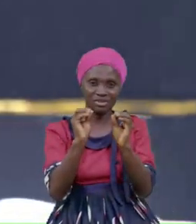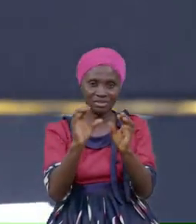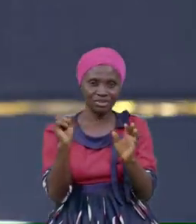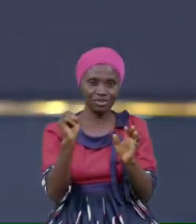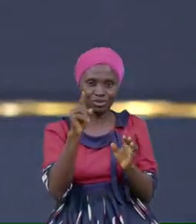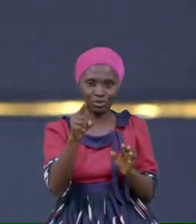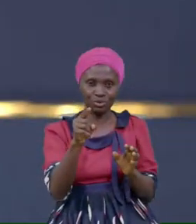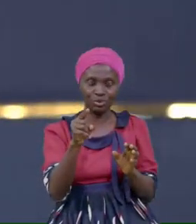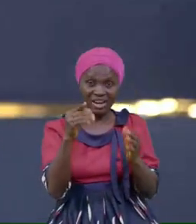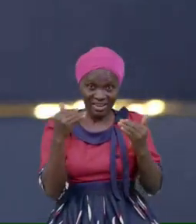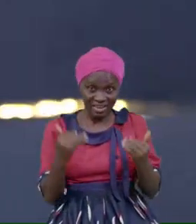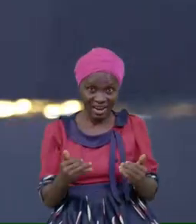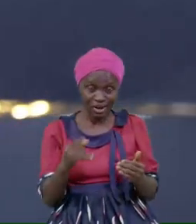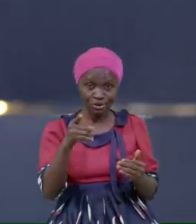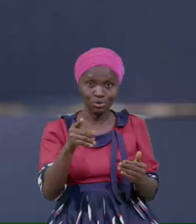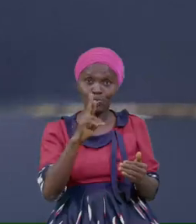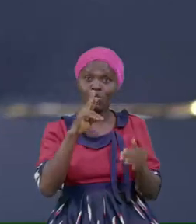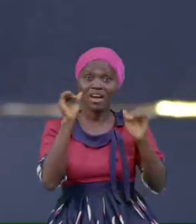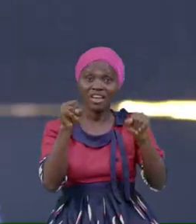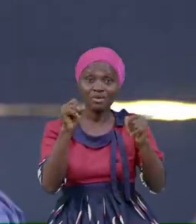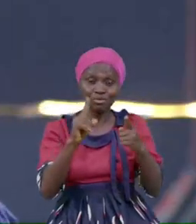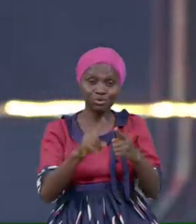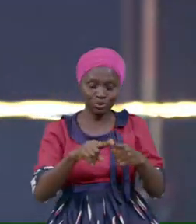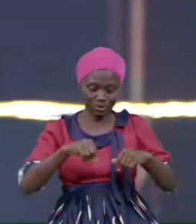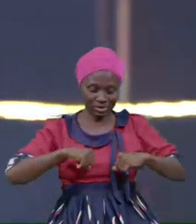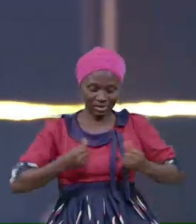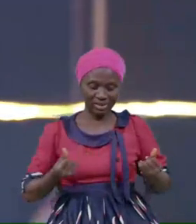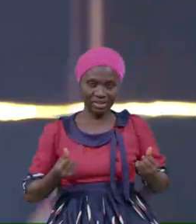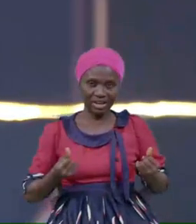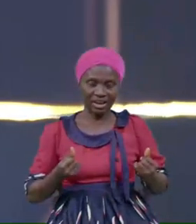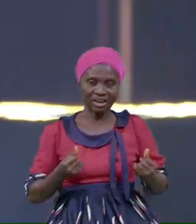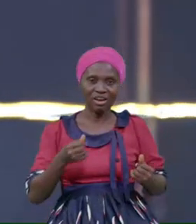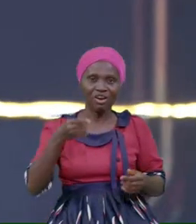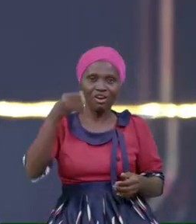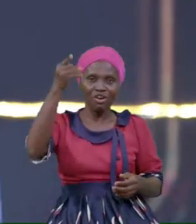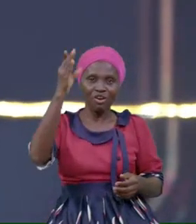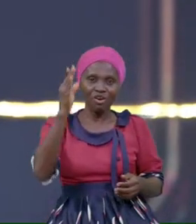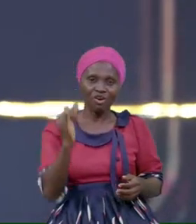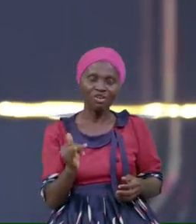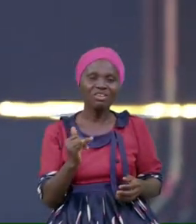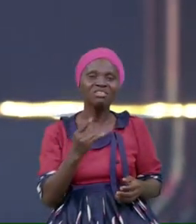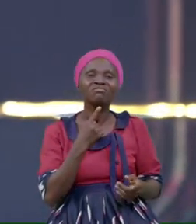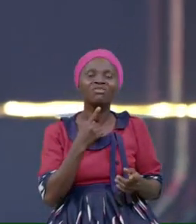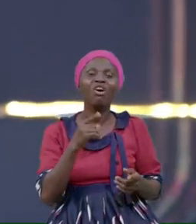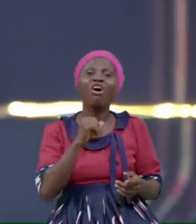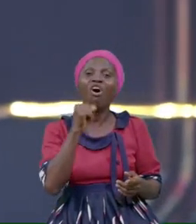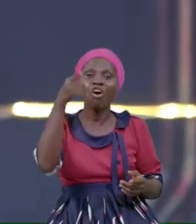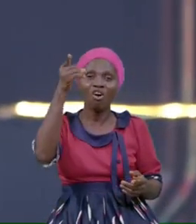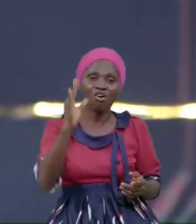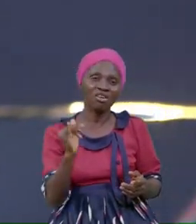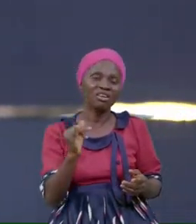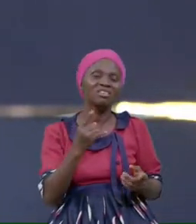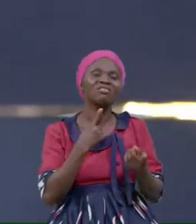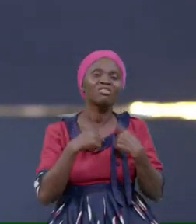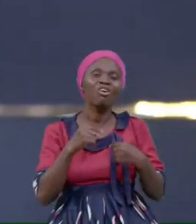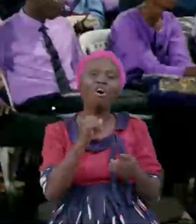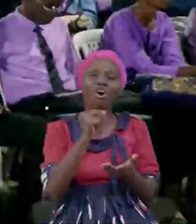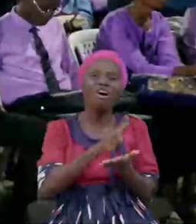they lost. You live soberly. You live righteously. You live godly. When?